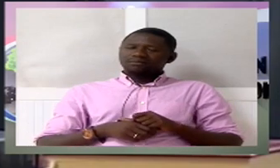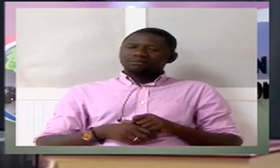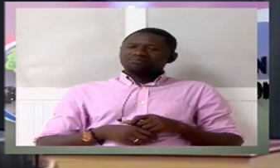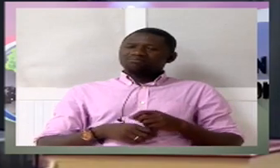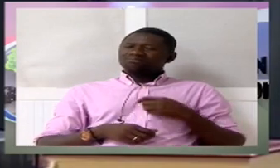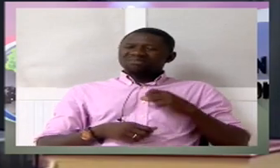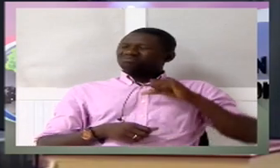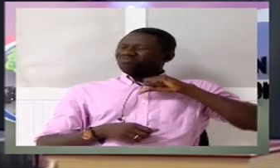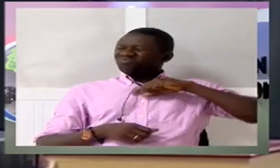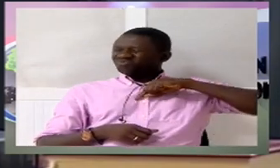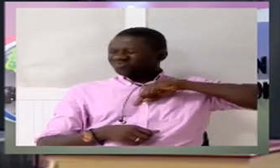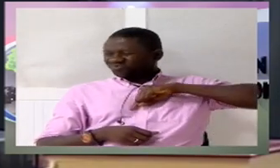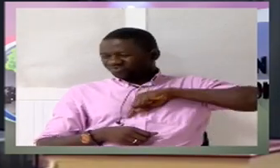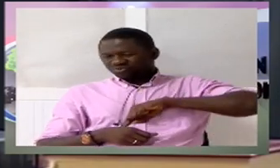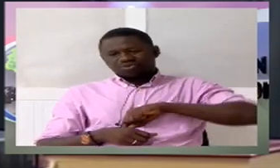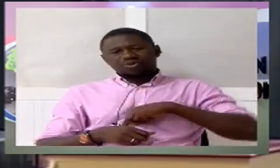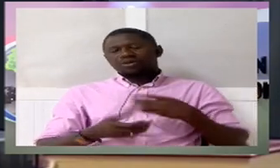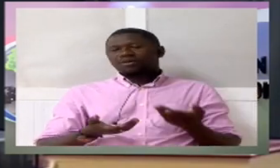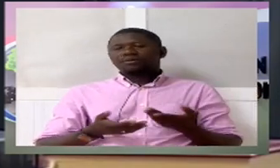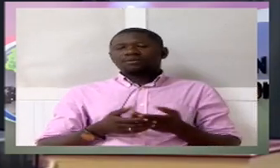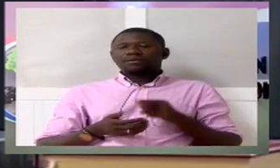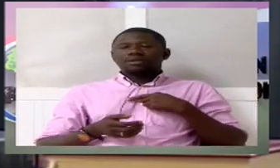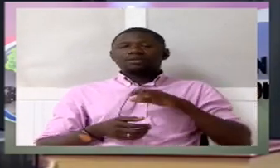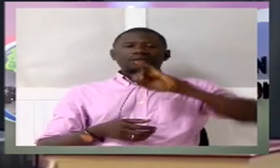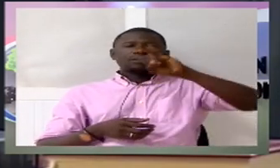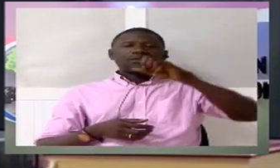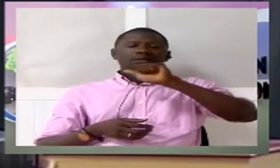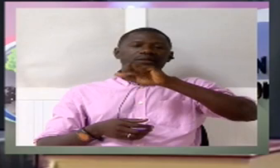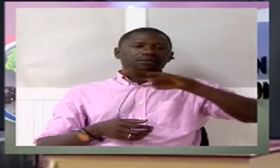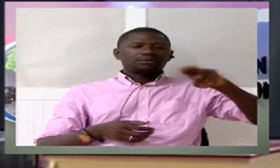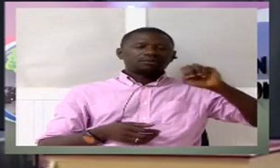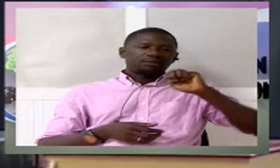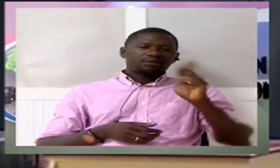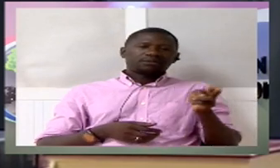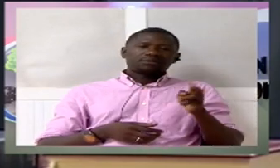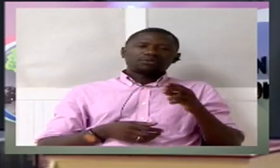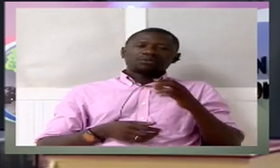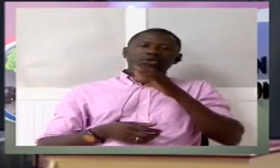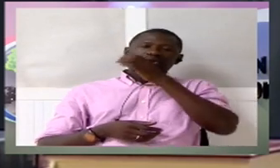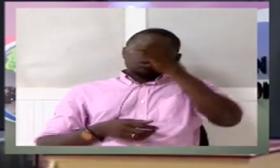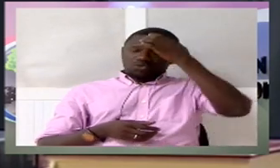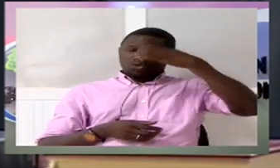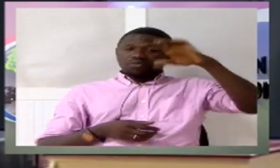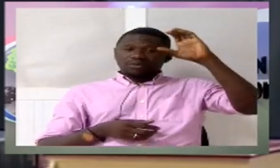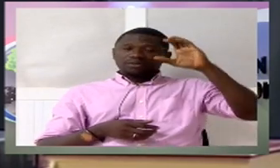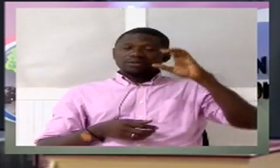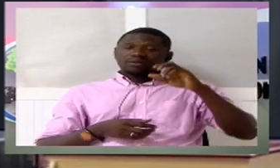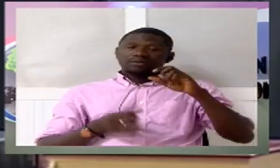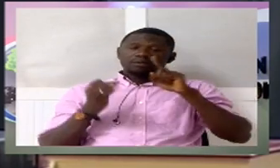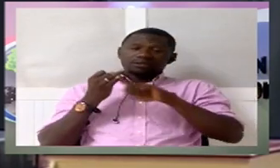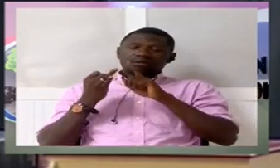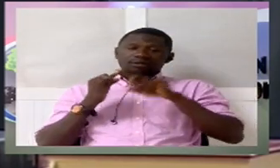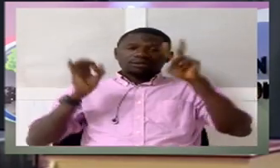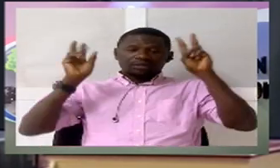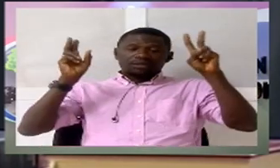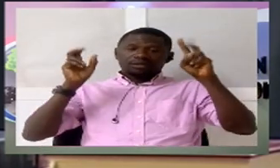andunga jusu jusu dimi won warata bake that the Jani commission ndun jana ya itandi Jani commission Yaya Jammeh Kuyaya